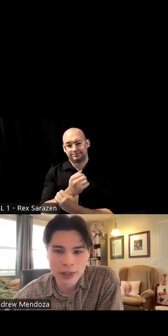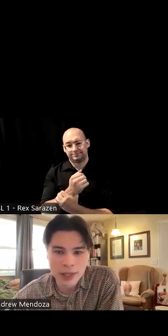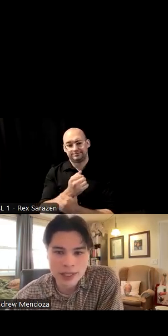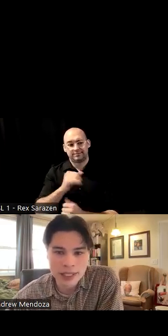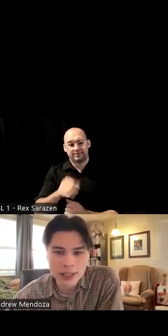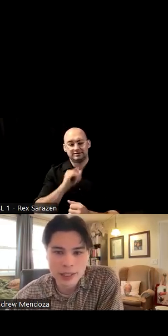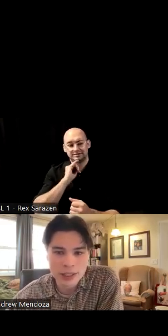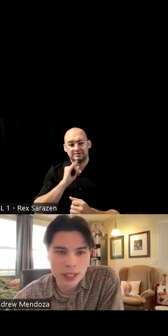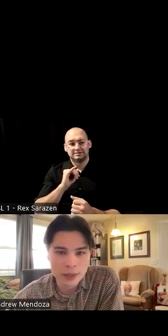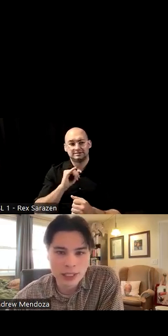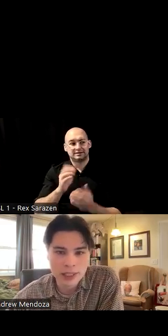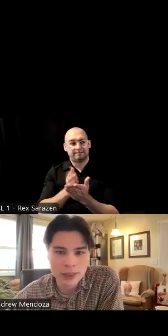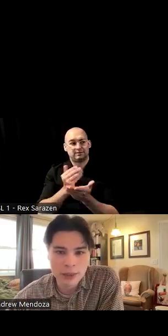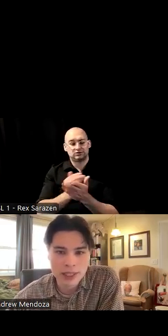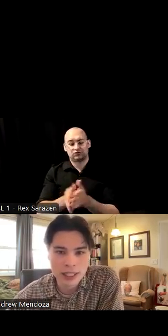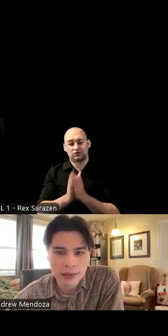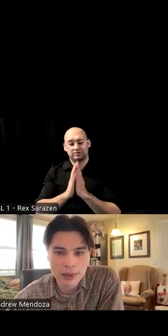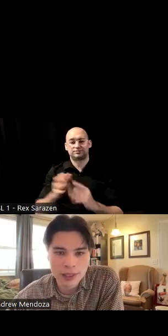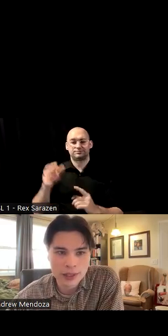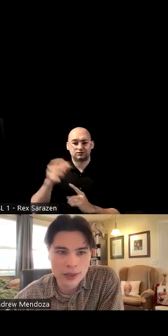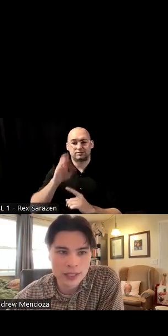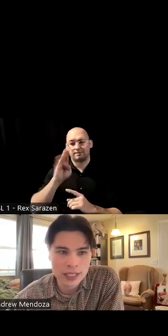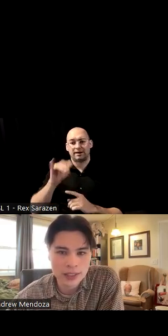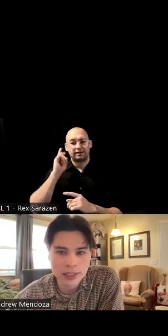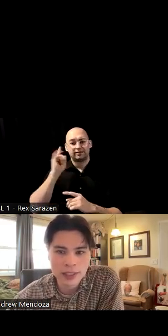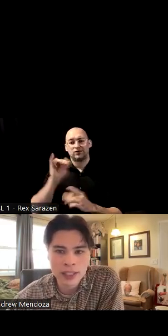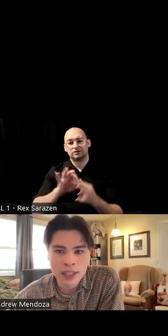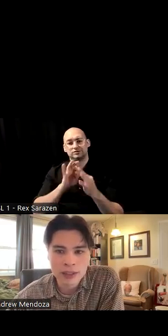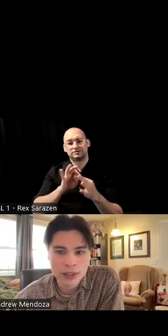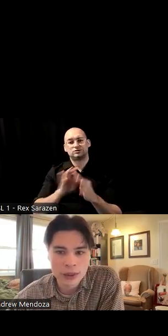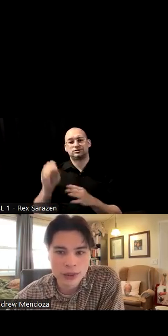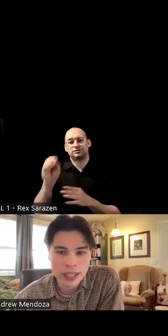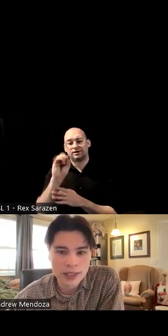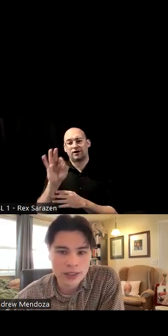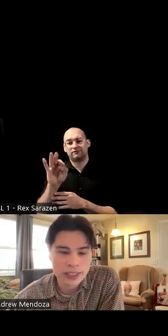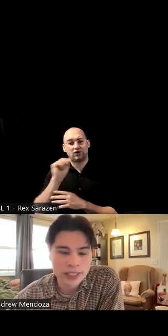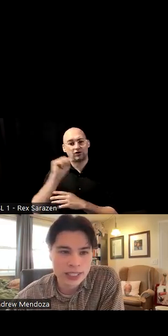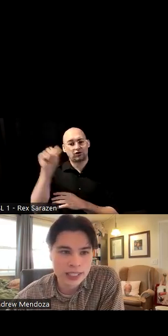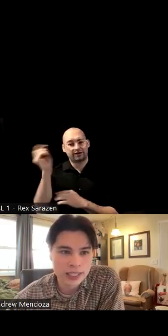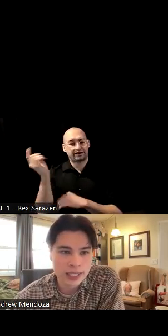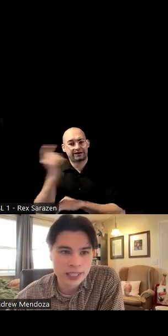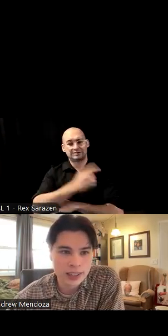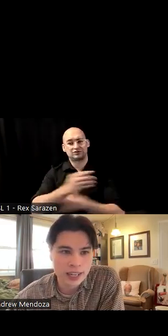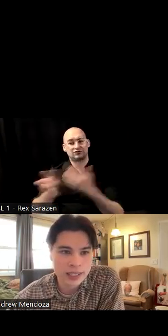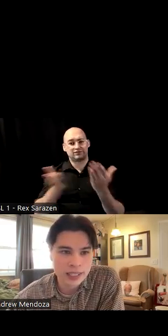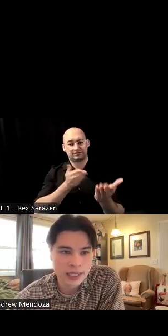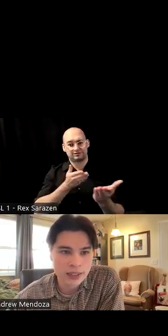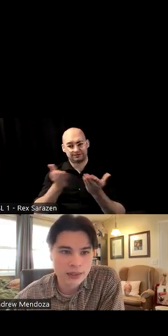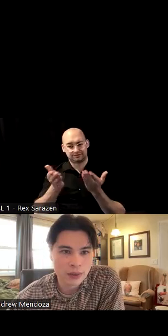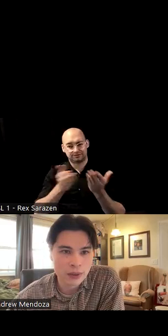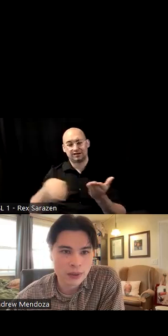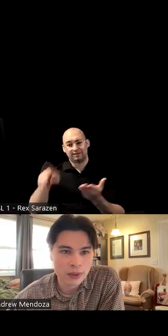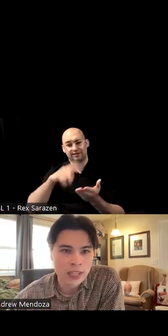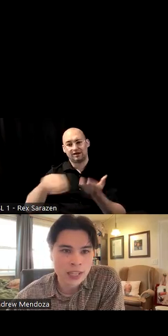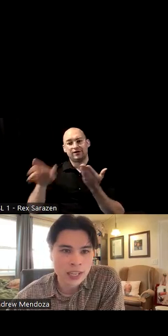budget request that is being championed by the California Association of Adult Day Services, and they're